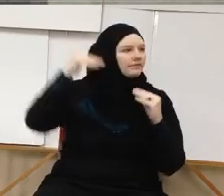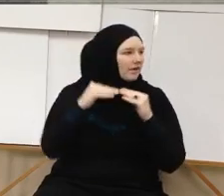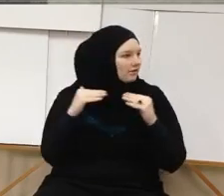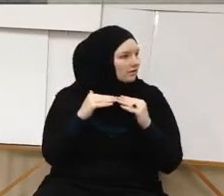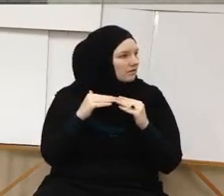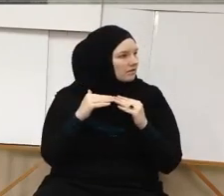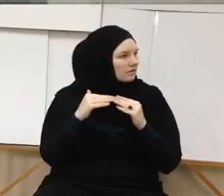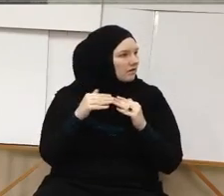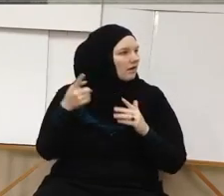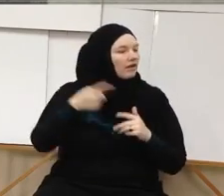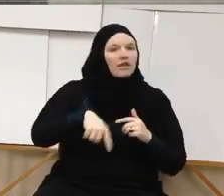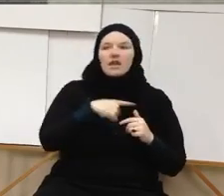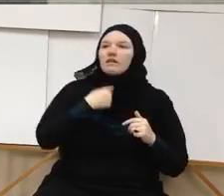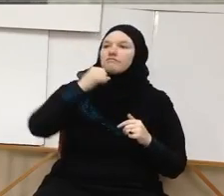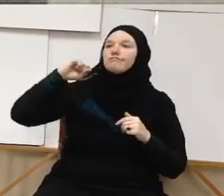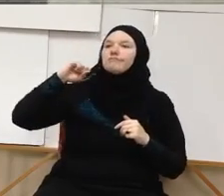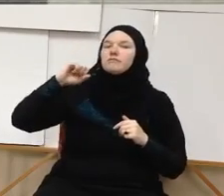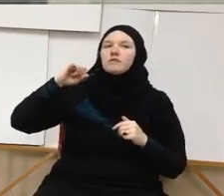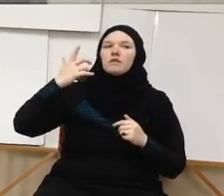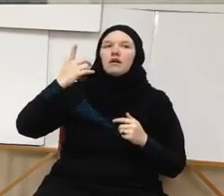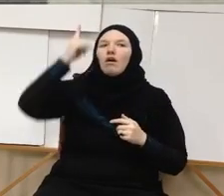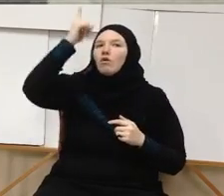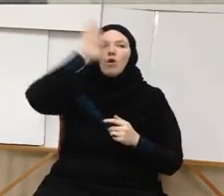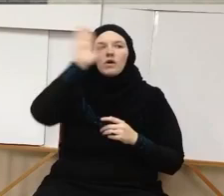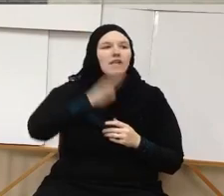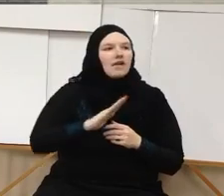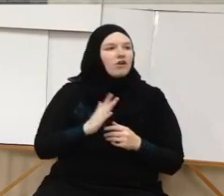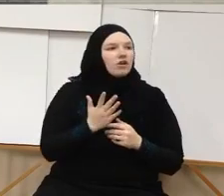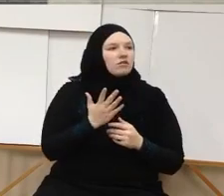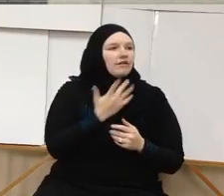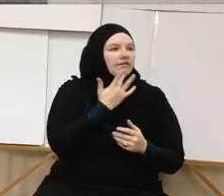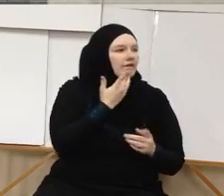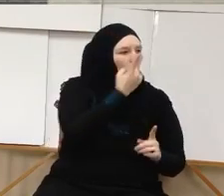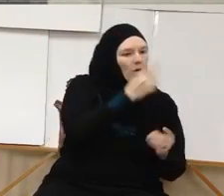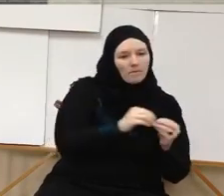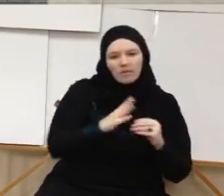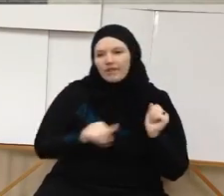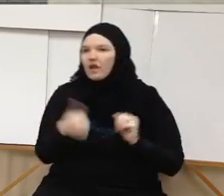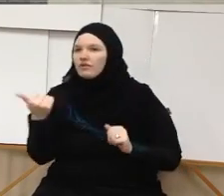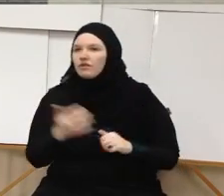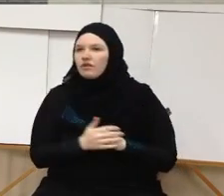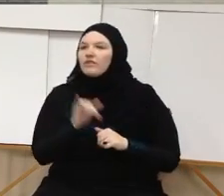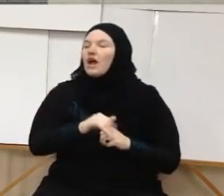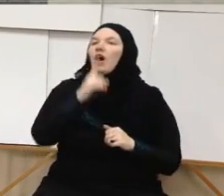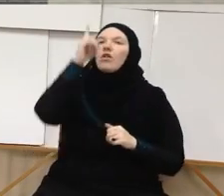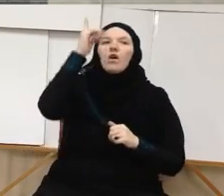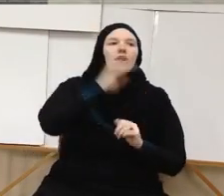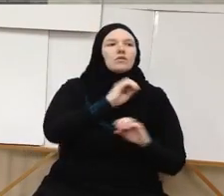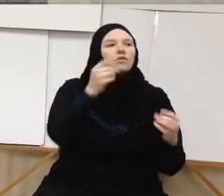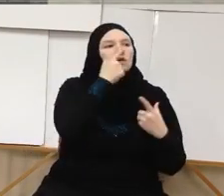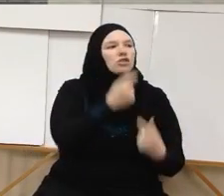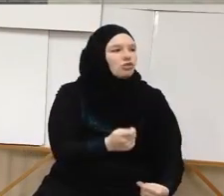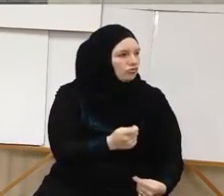fairness. They have denied the fact that Allah would never favor one against another, that Allah has no interest